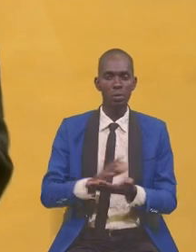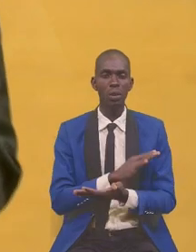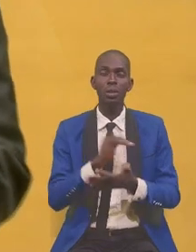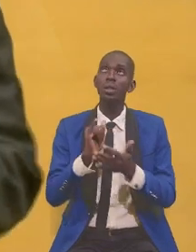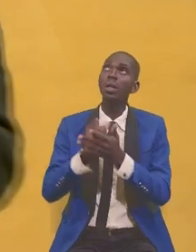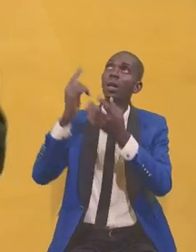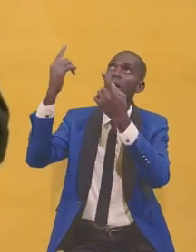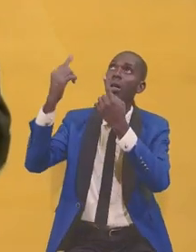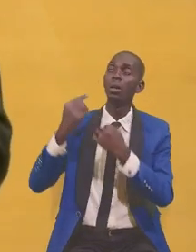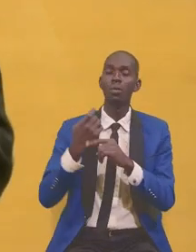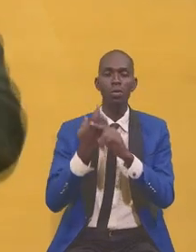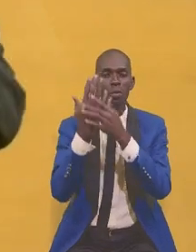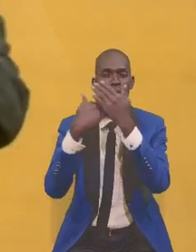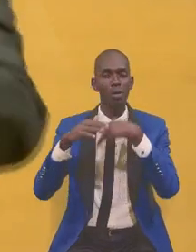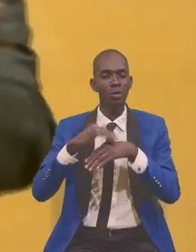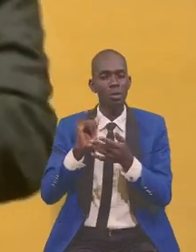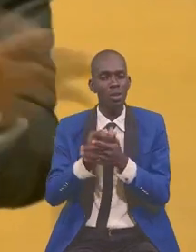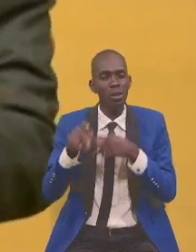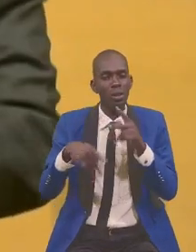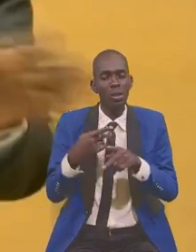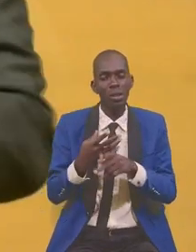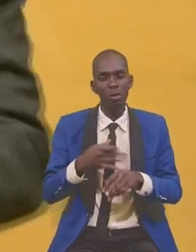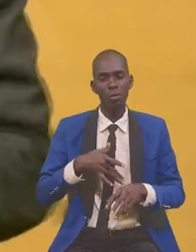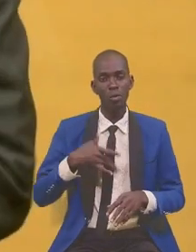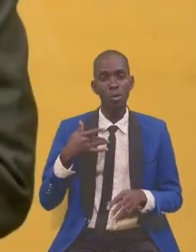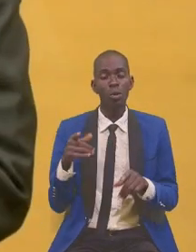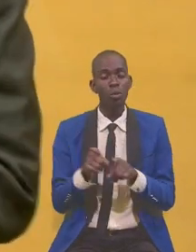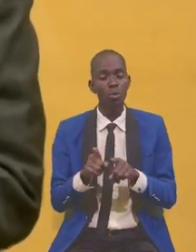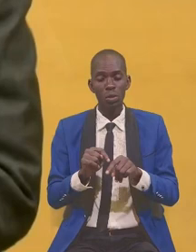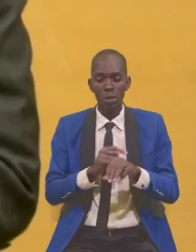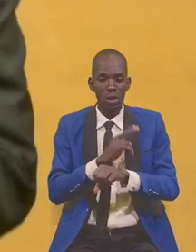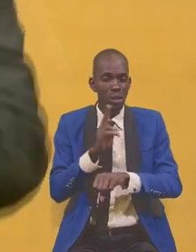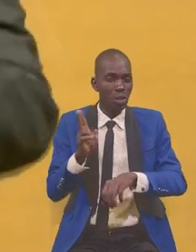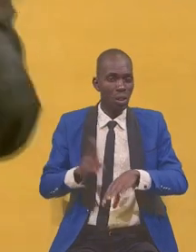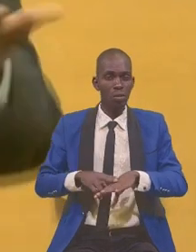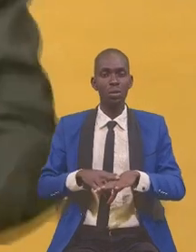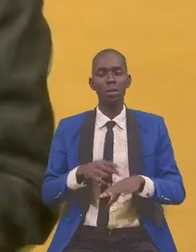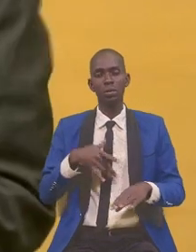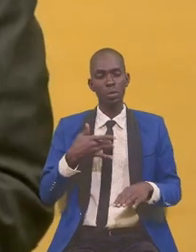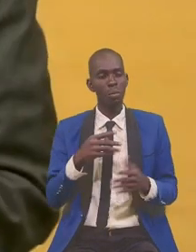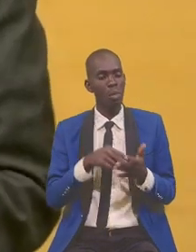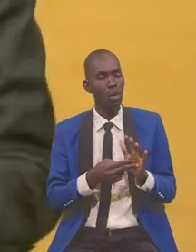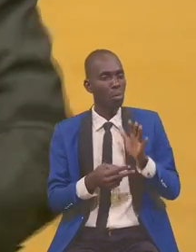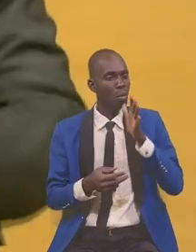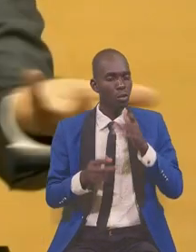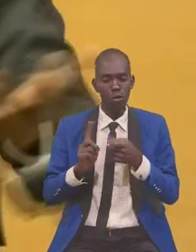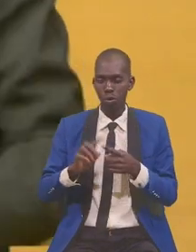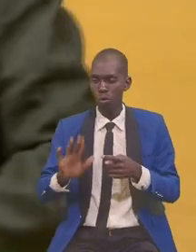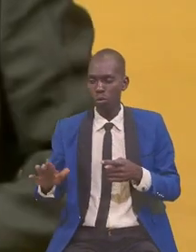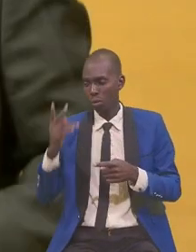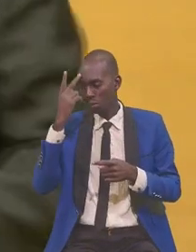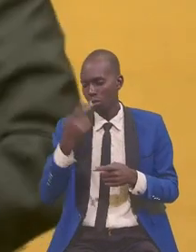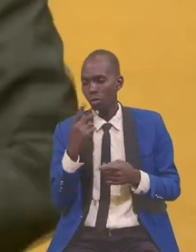from heaven, the kind of affection, even the natural affection, mothers to children, parents to